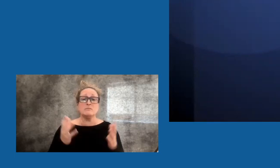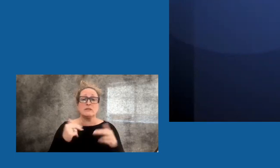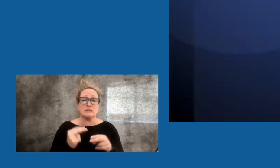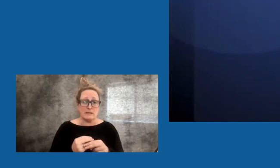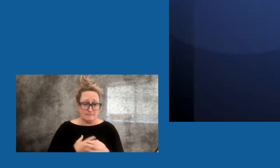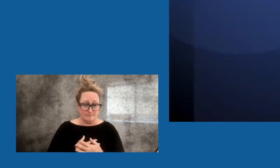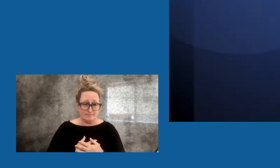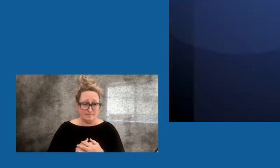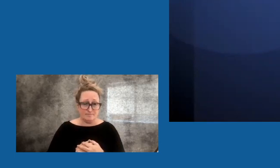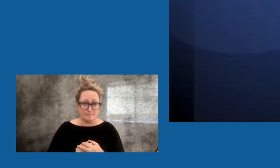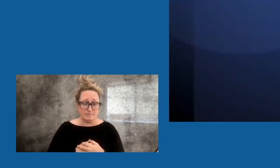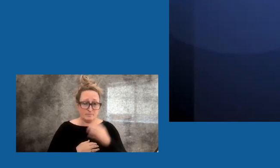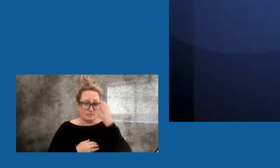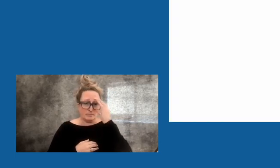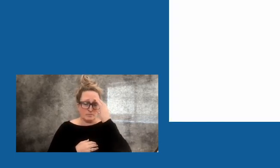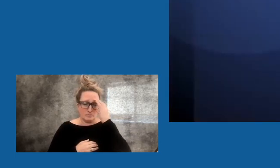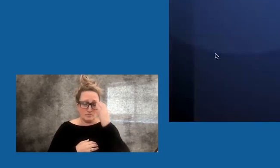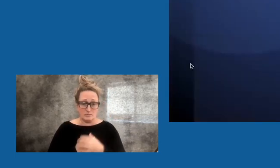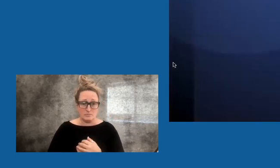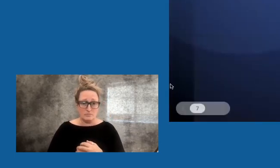Next slide.